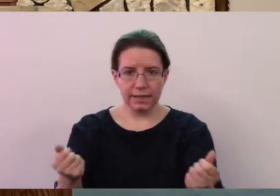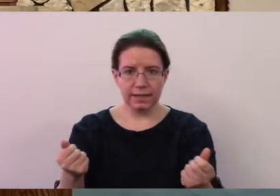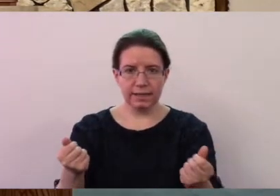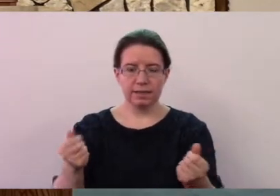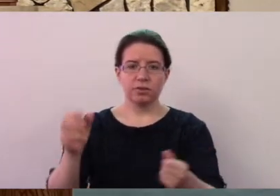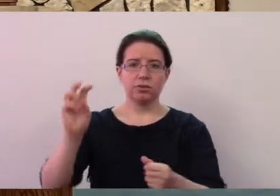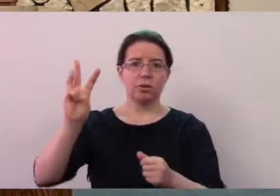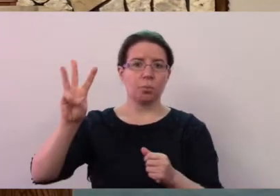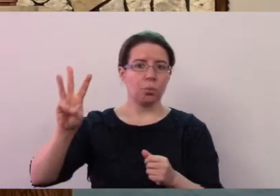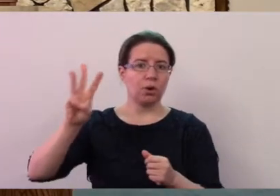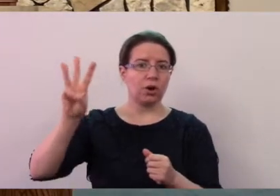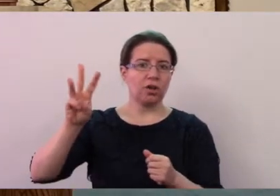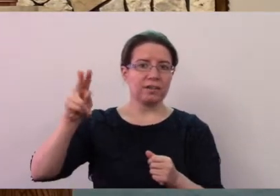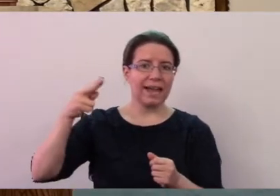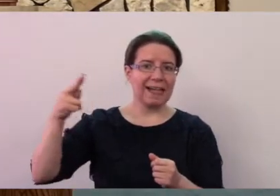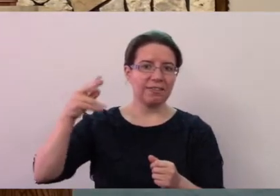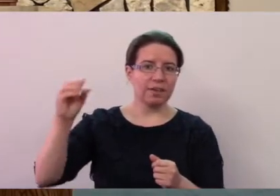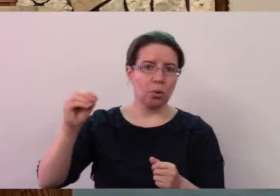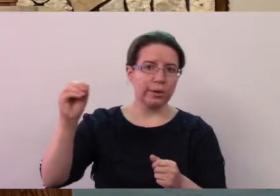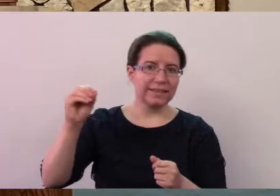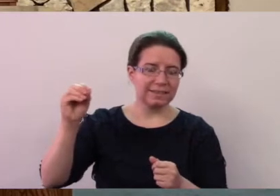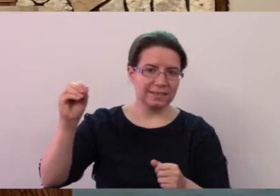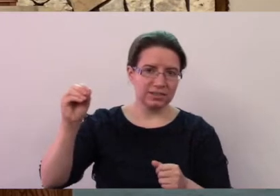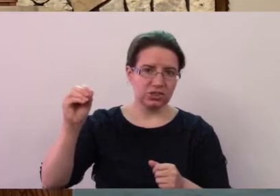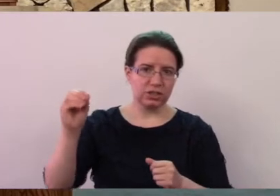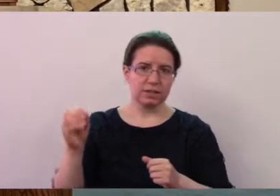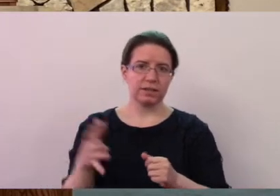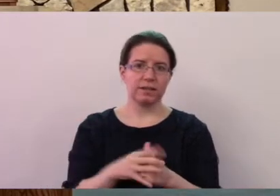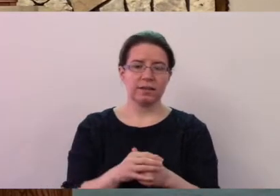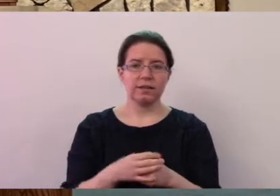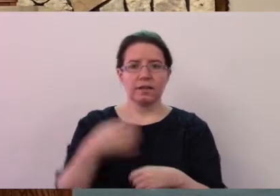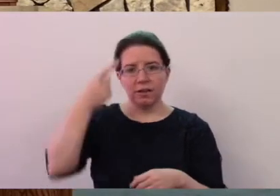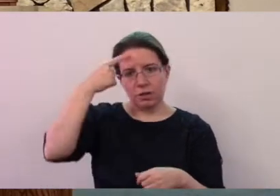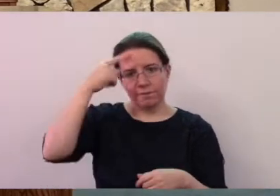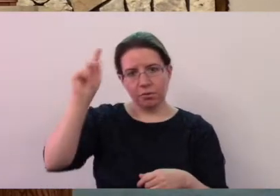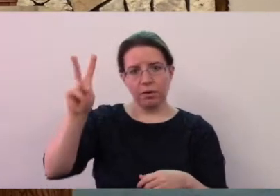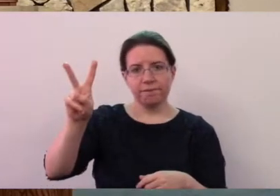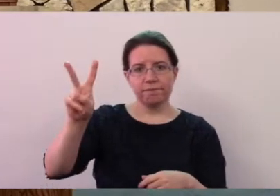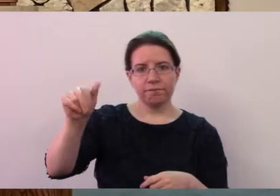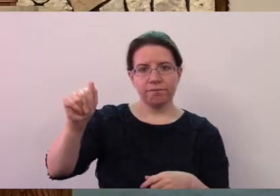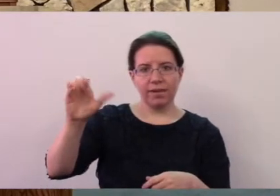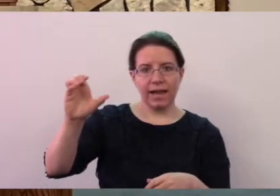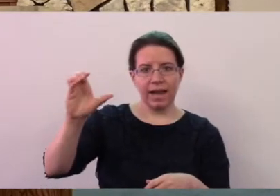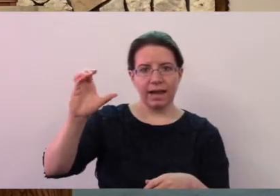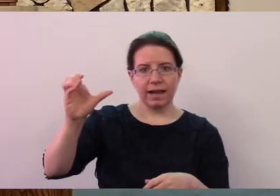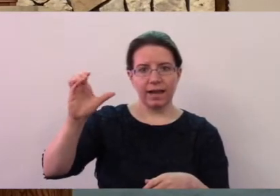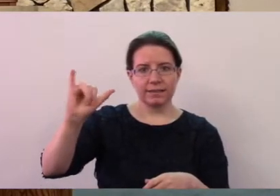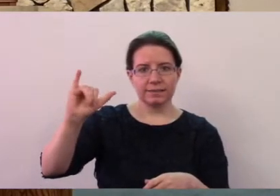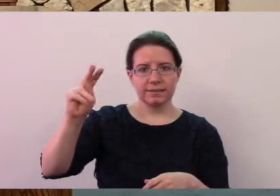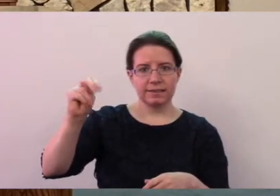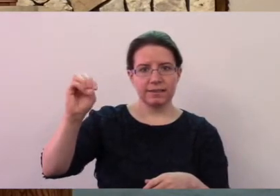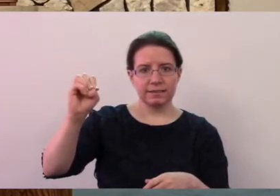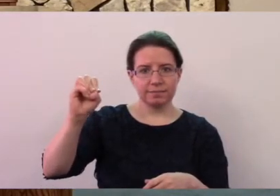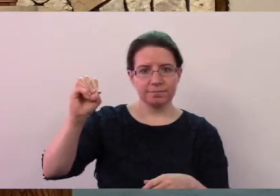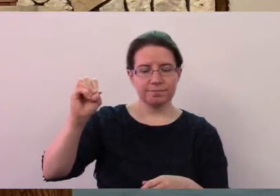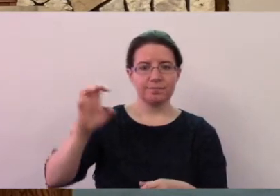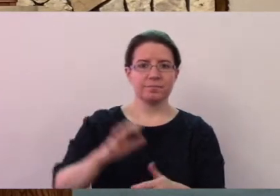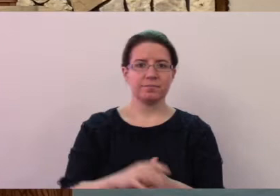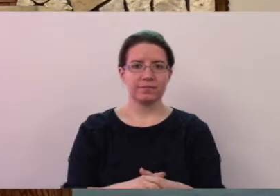a coding system to insert in everyone to assure that they have had and received that vaccine.